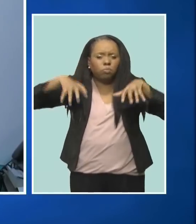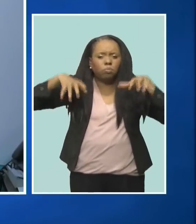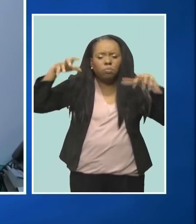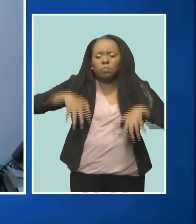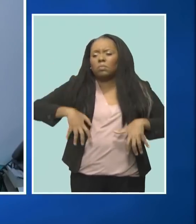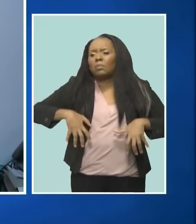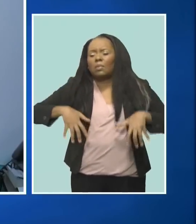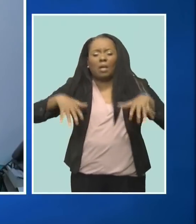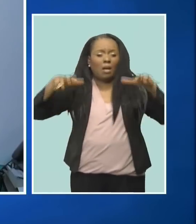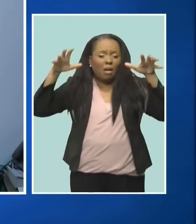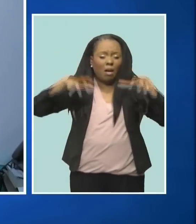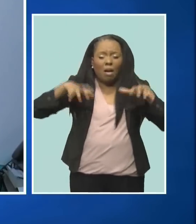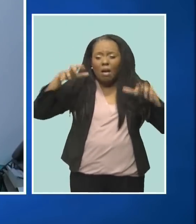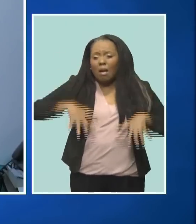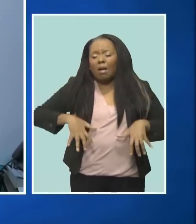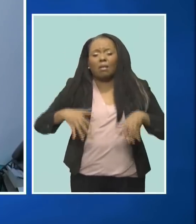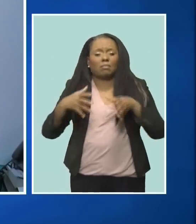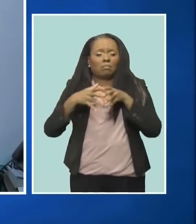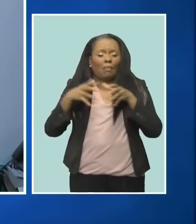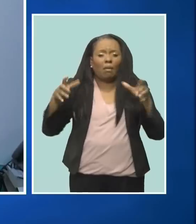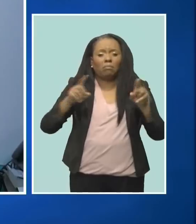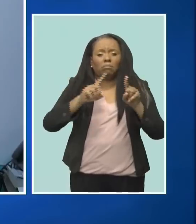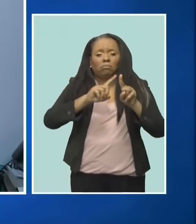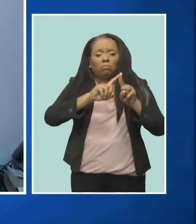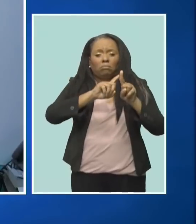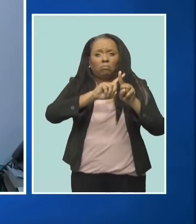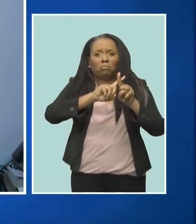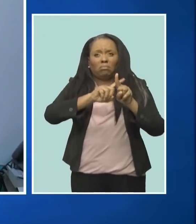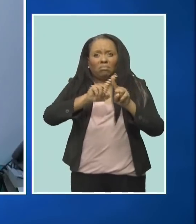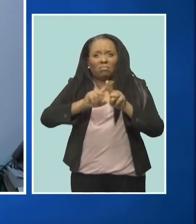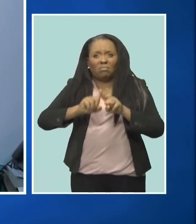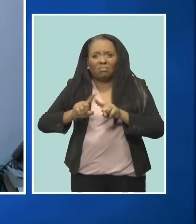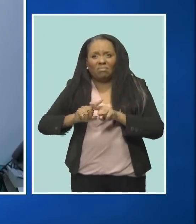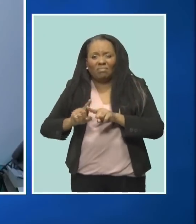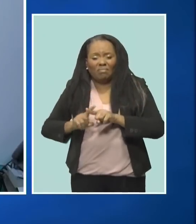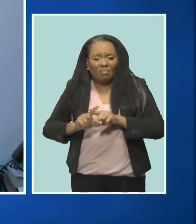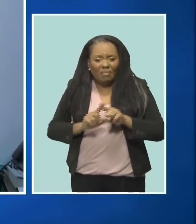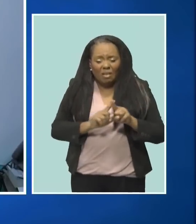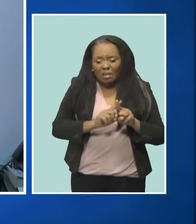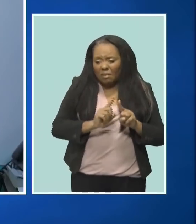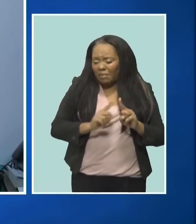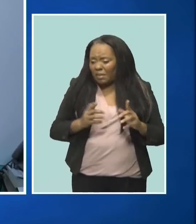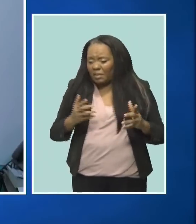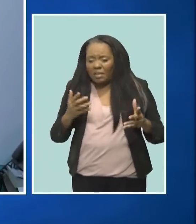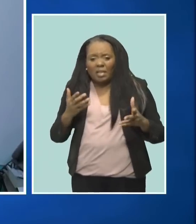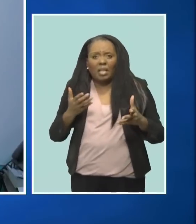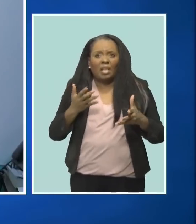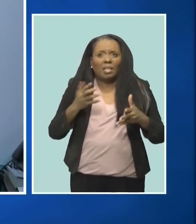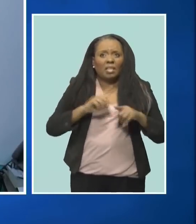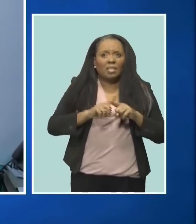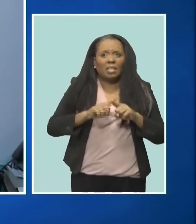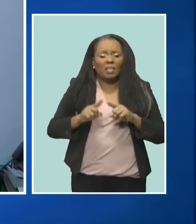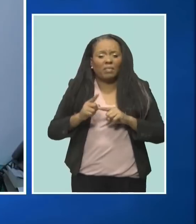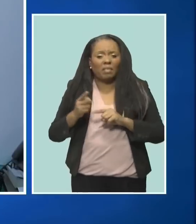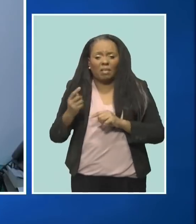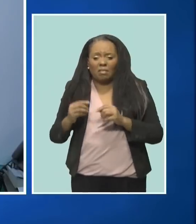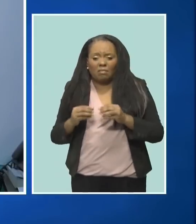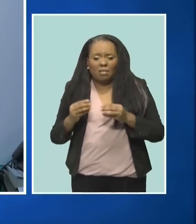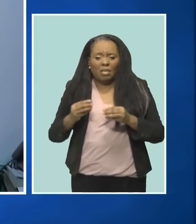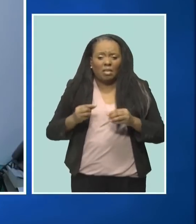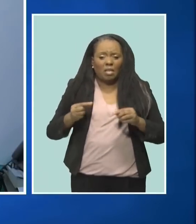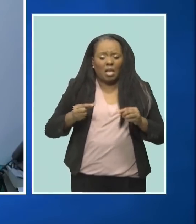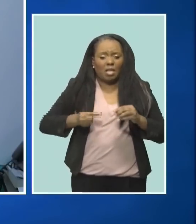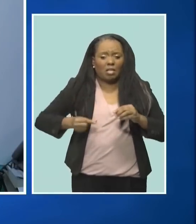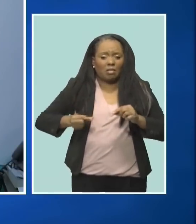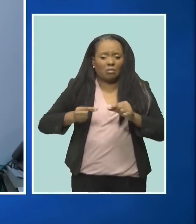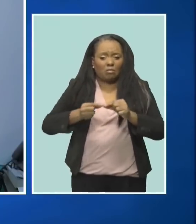that rain has also introduced lots of vegetative matter, or as Bajans would say, lots of bush.